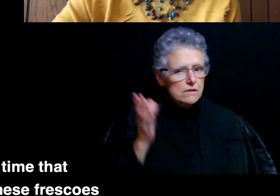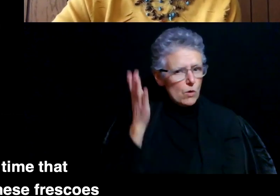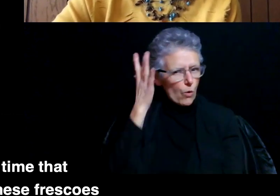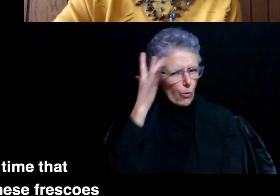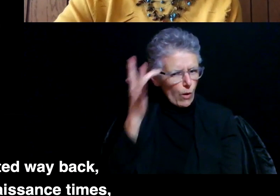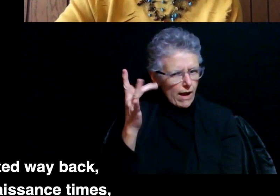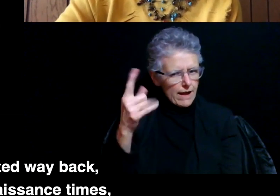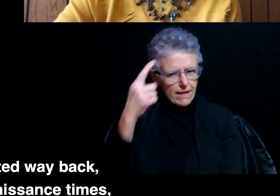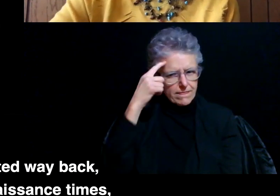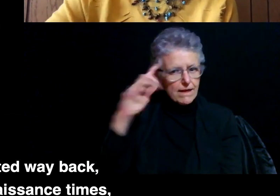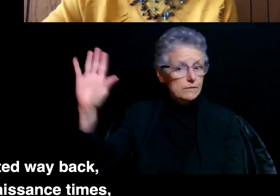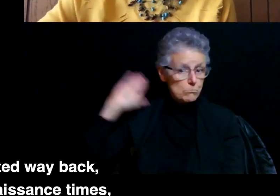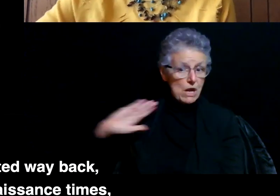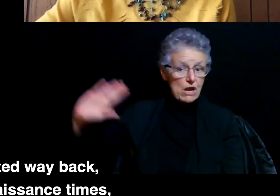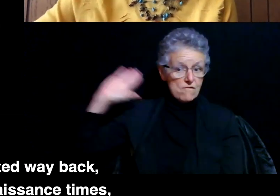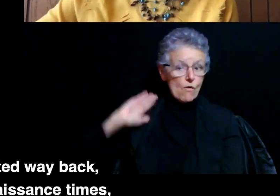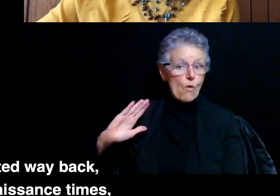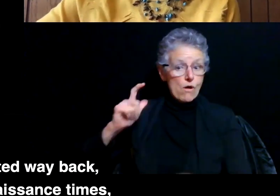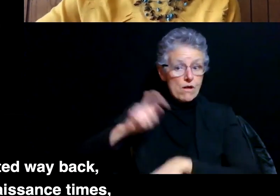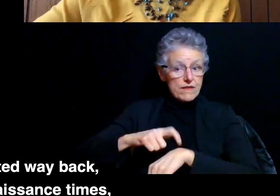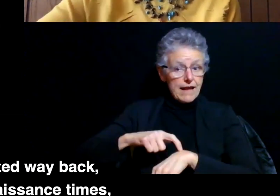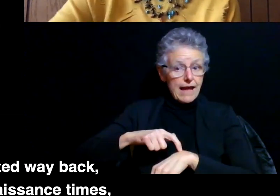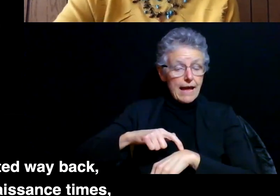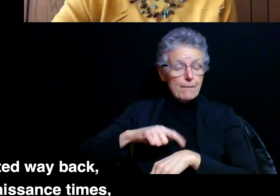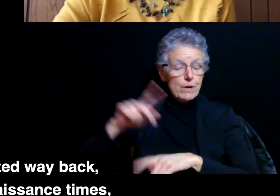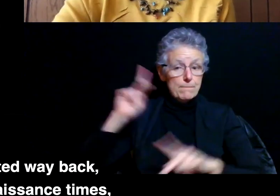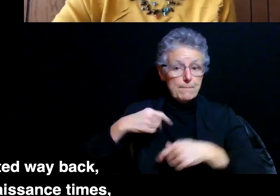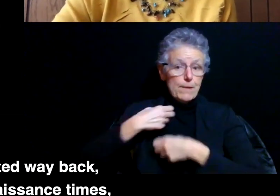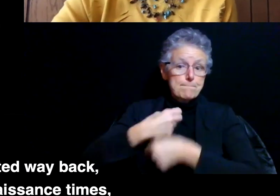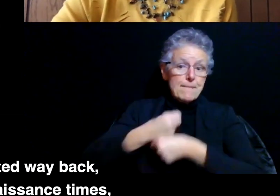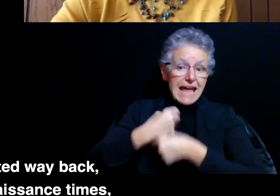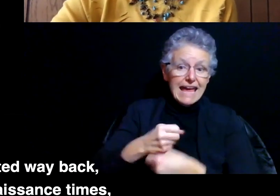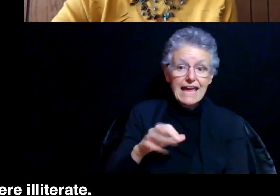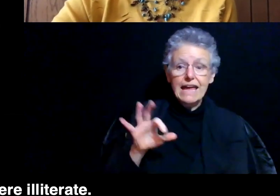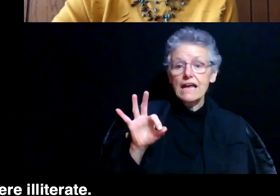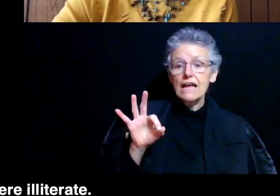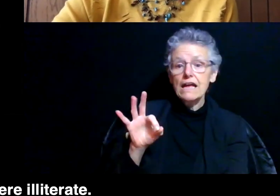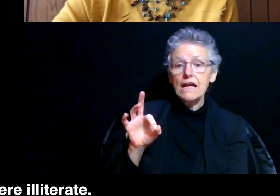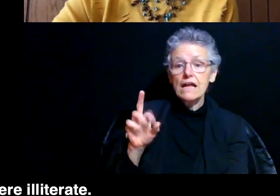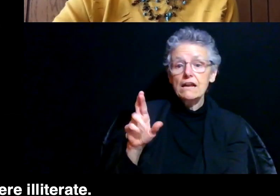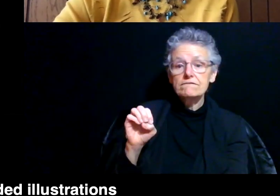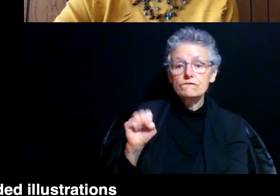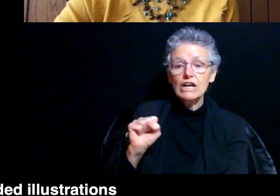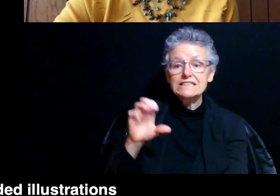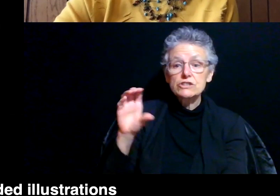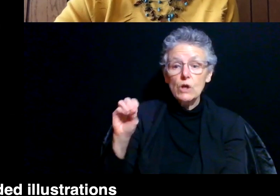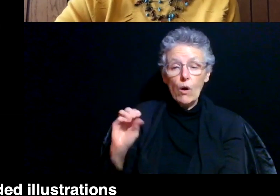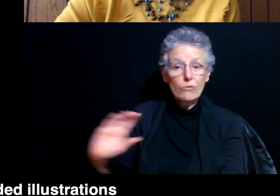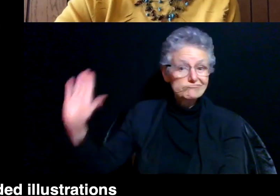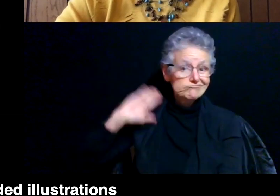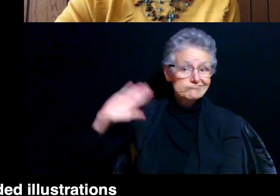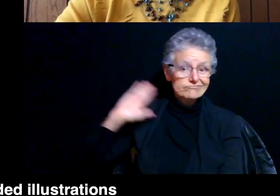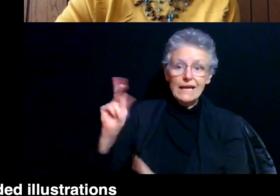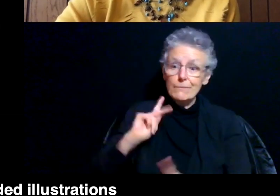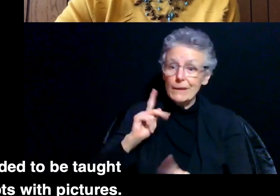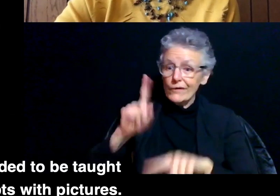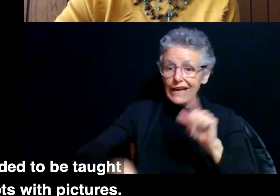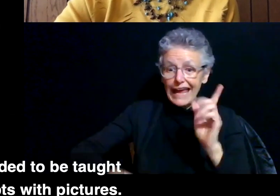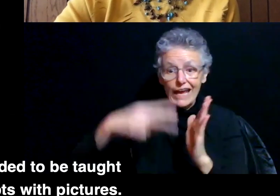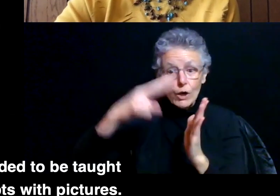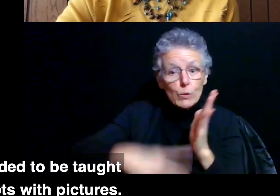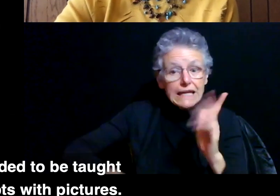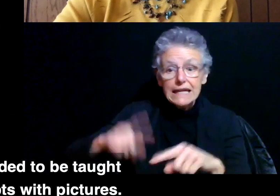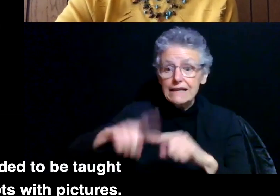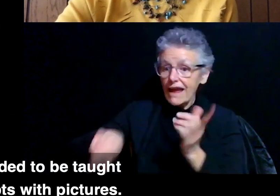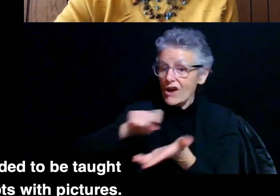of these frescoes were created way back during Renaissance times, people were illiterate. So they needed illustrations, and